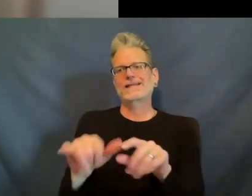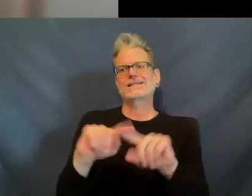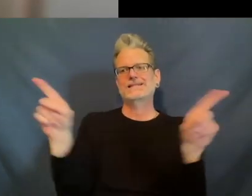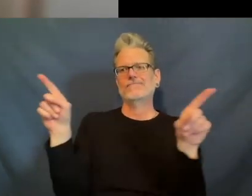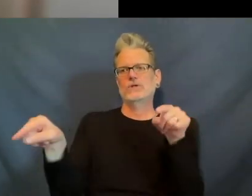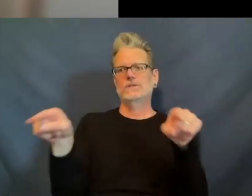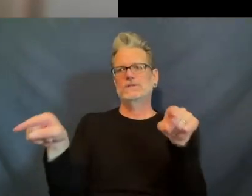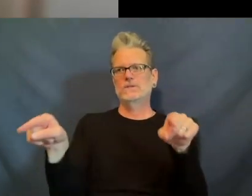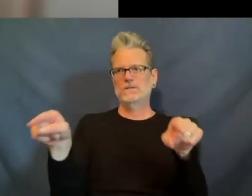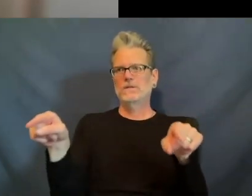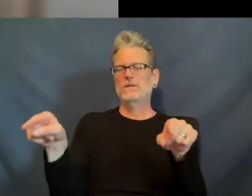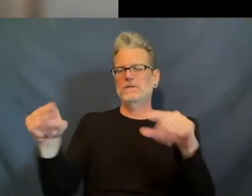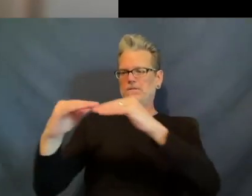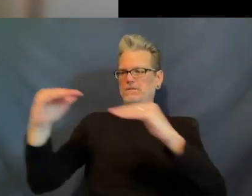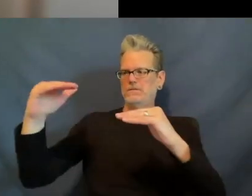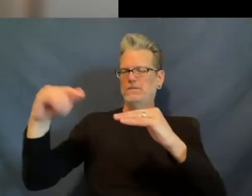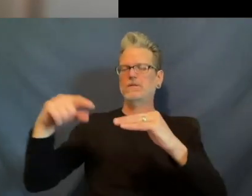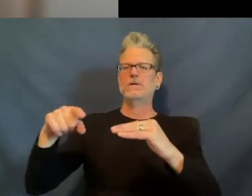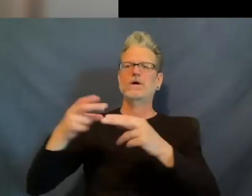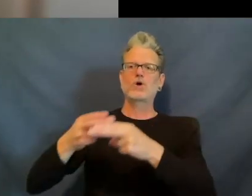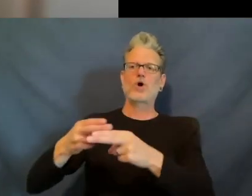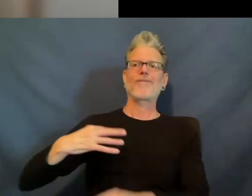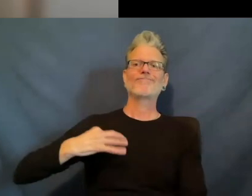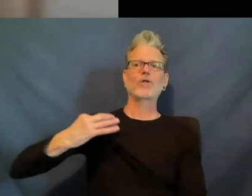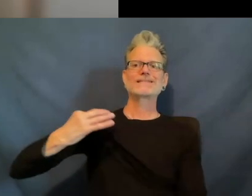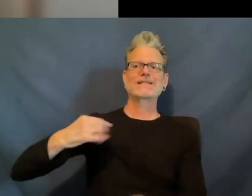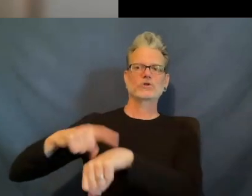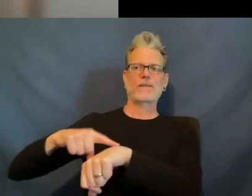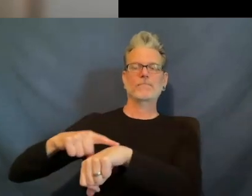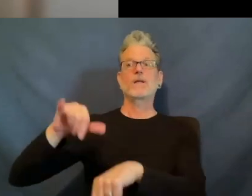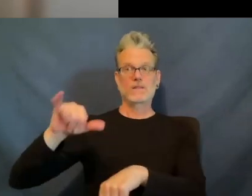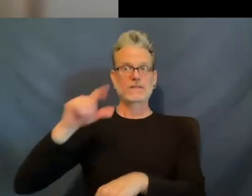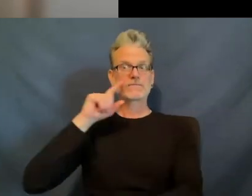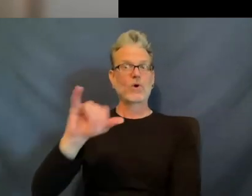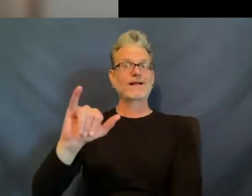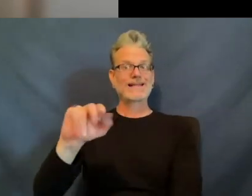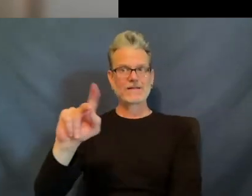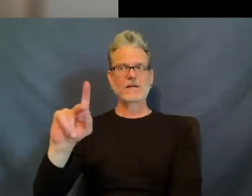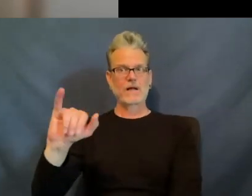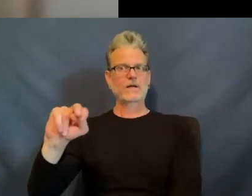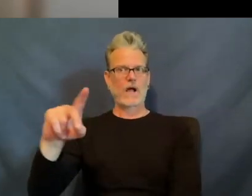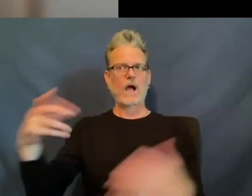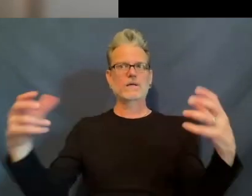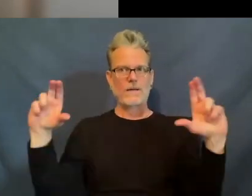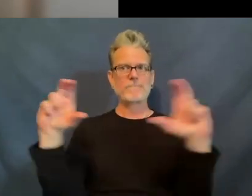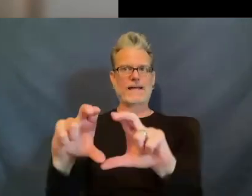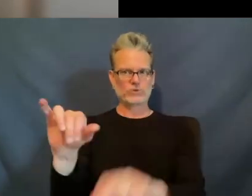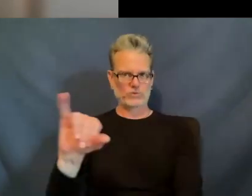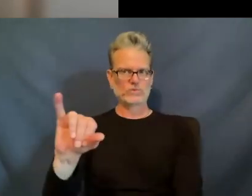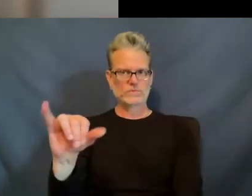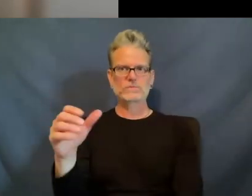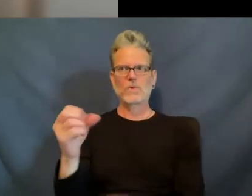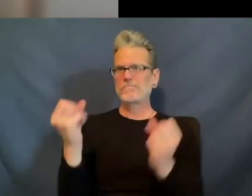is considered volunteer time. So that can count towards in-kind match as well. So a lot of our